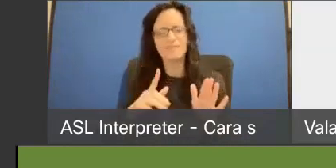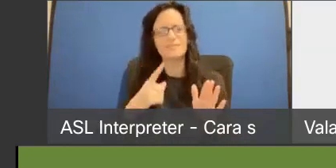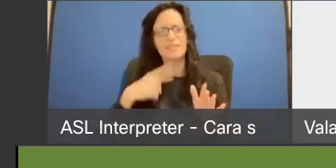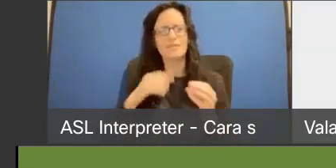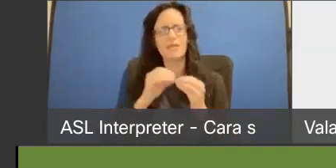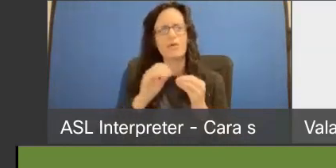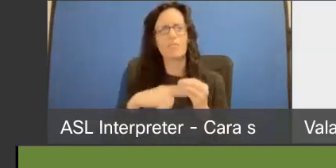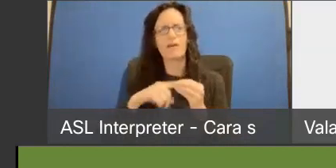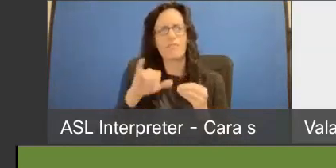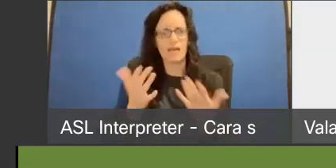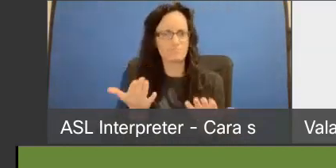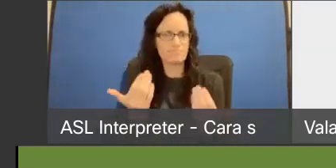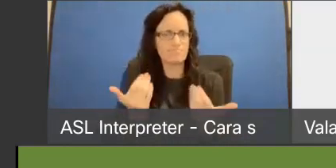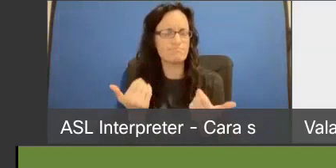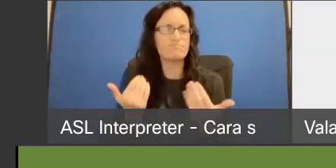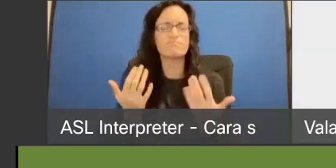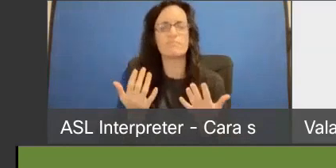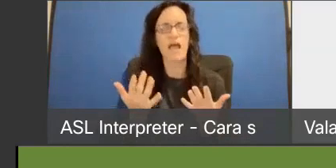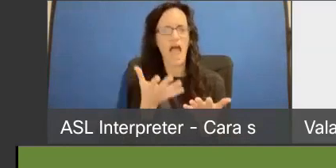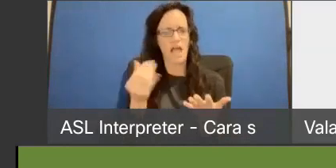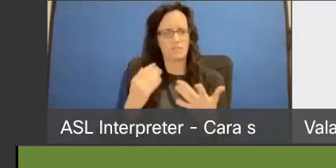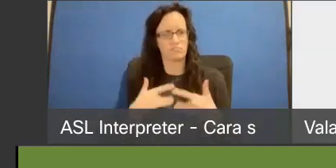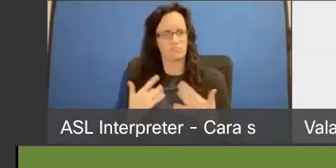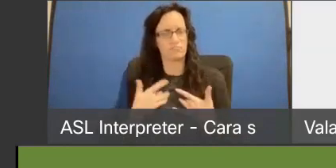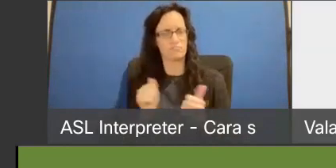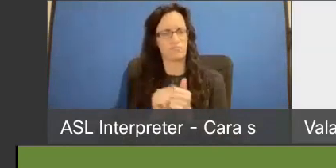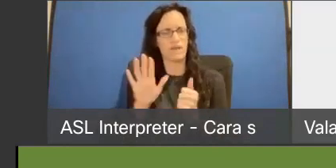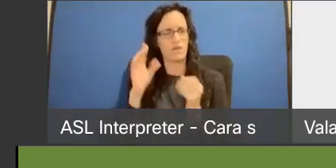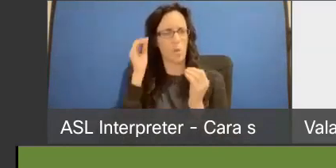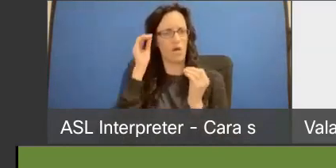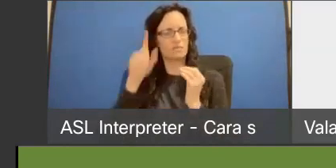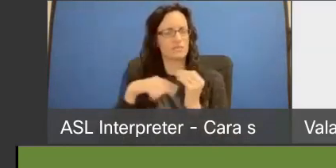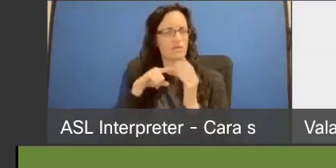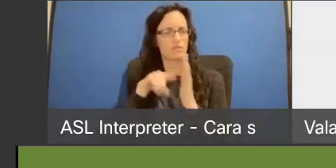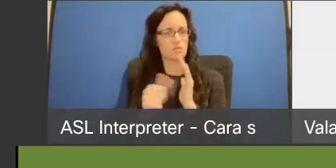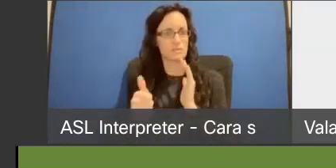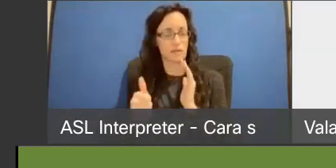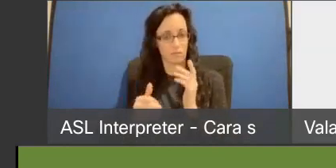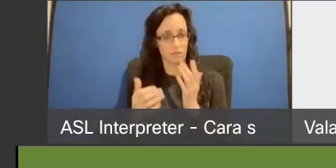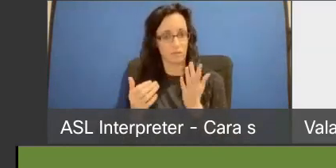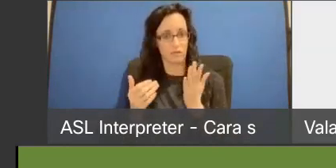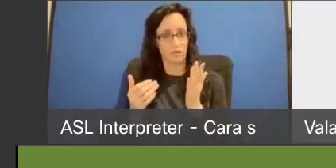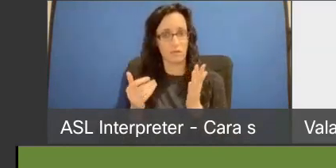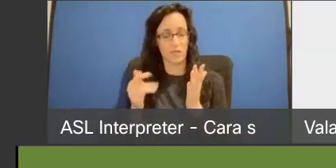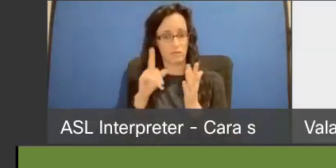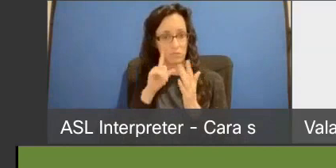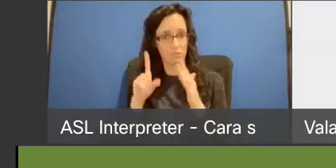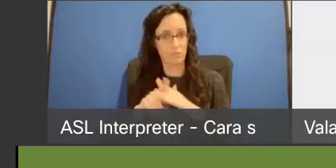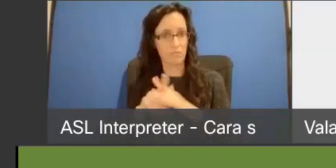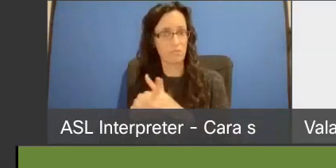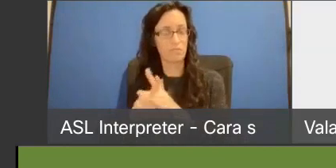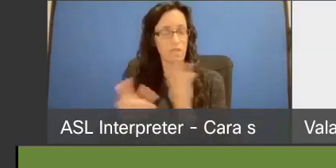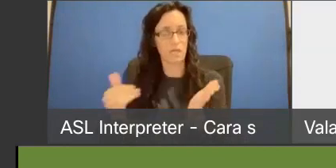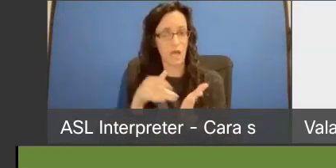that. And what about the thoughts of suicide? They've been there. If they popped in again, is that something you'd be ready and willing to